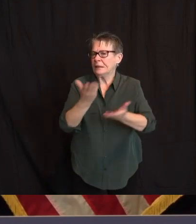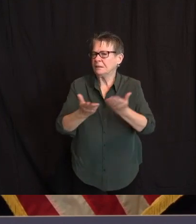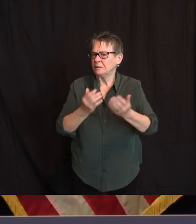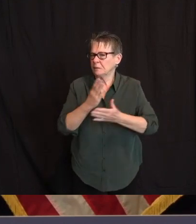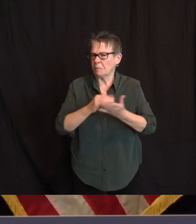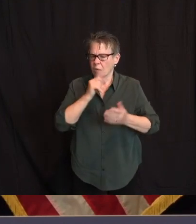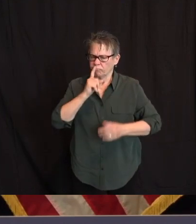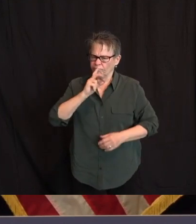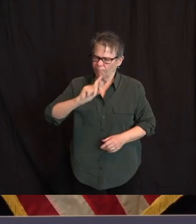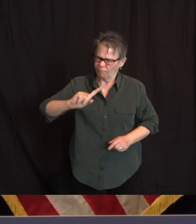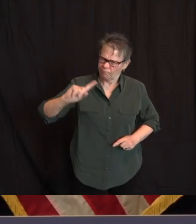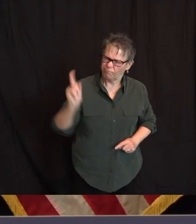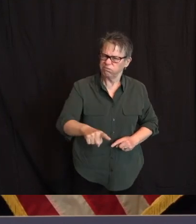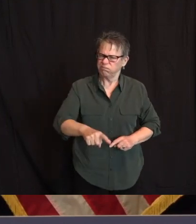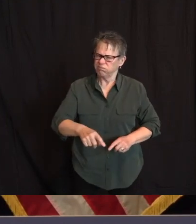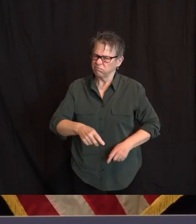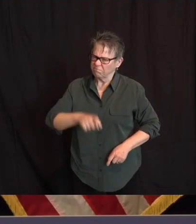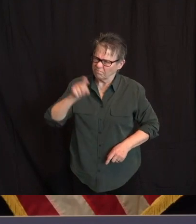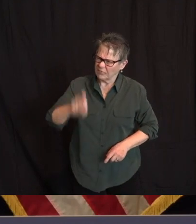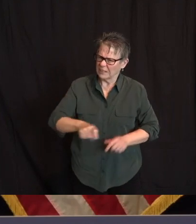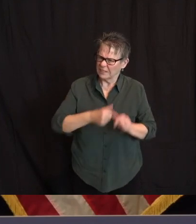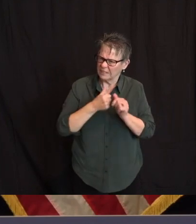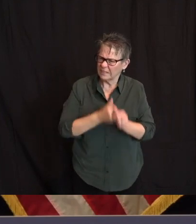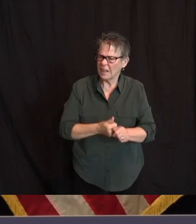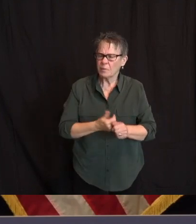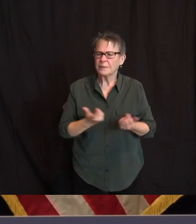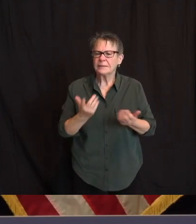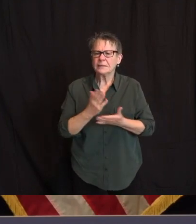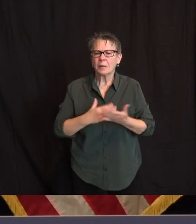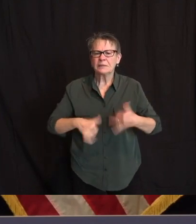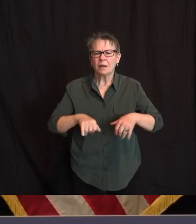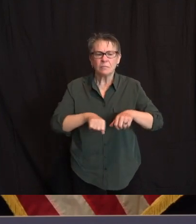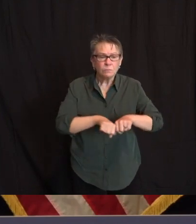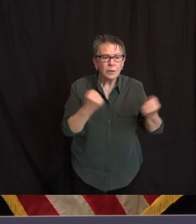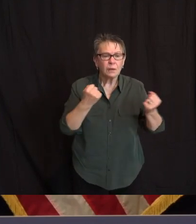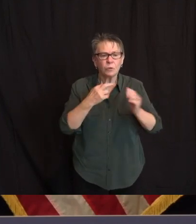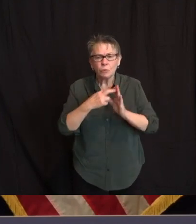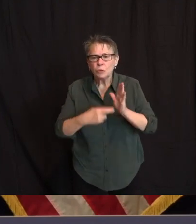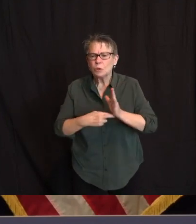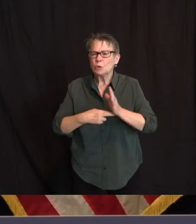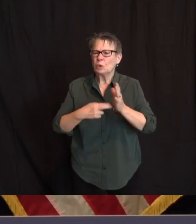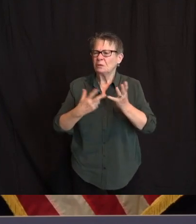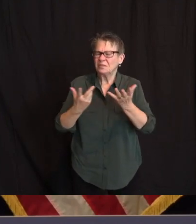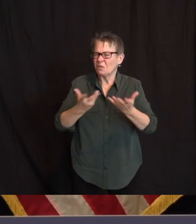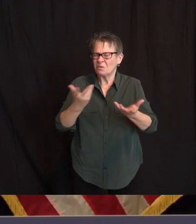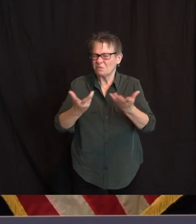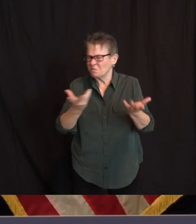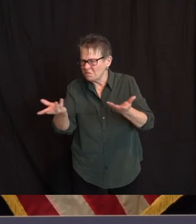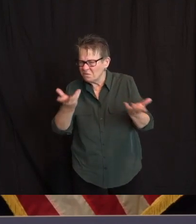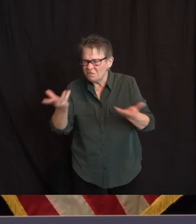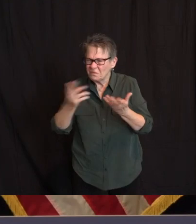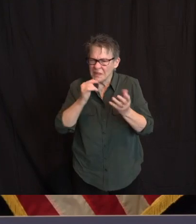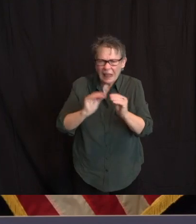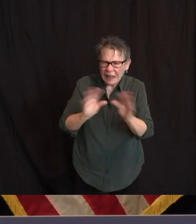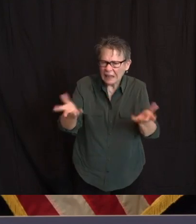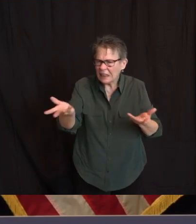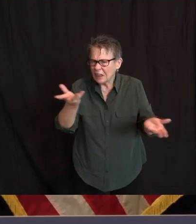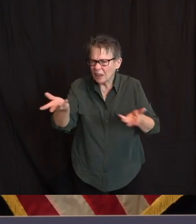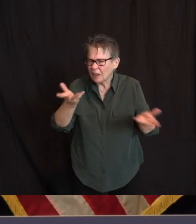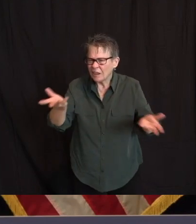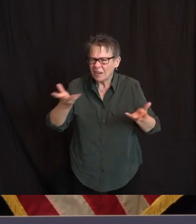primacy, and that'll stay that way. So no more details on that. Judy, on either